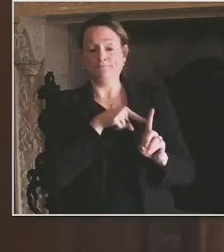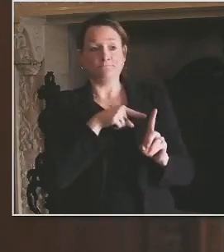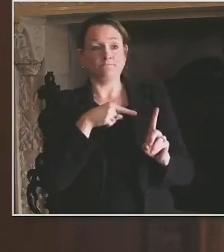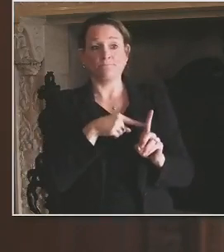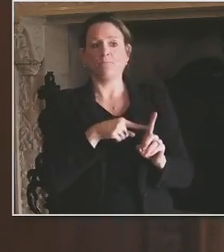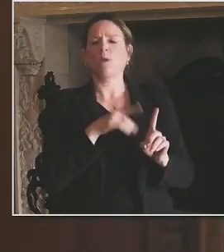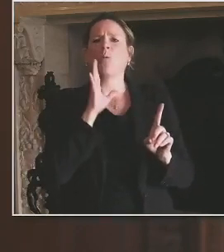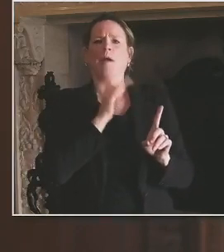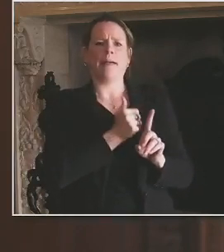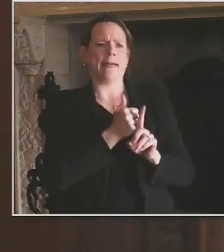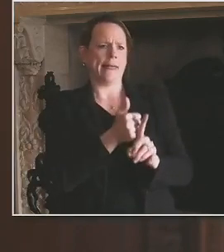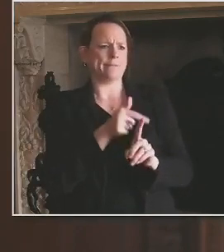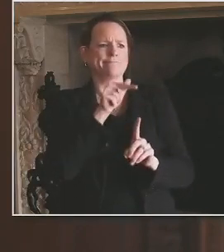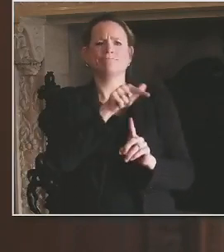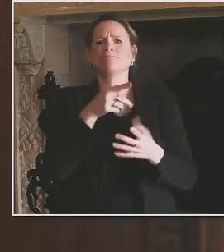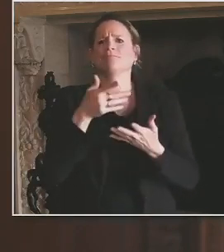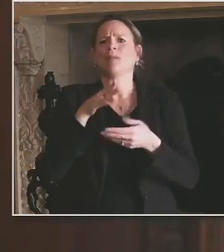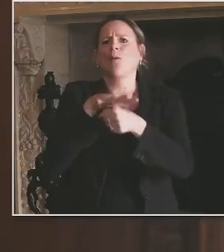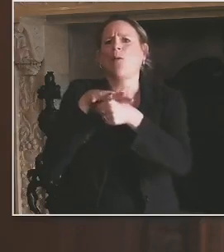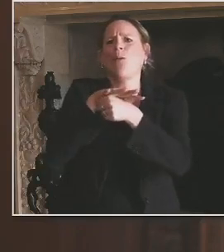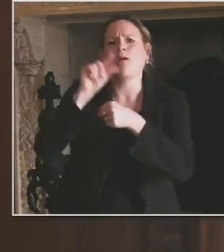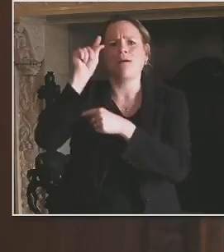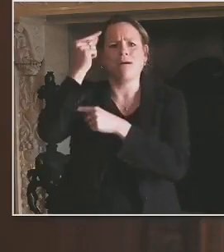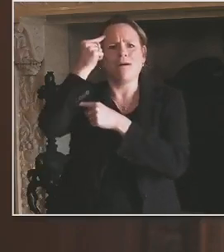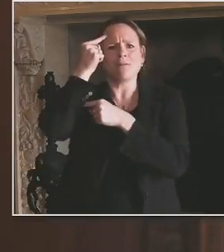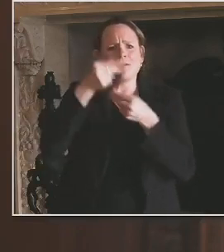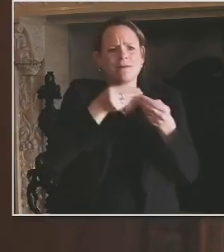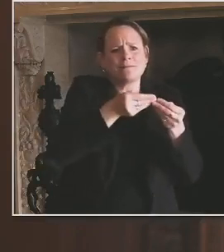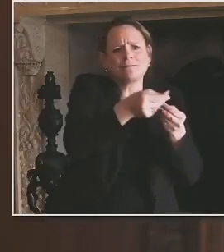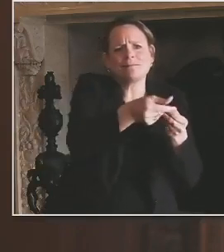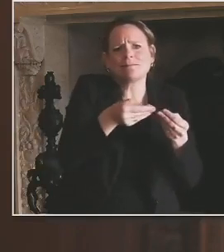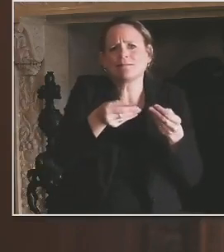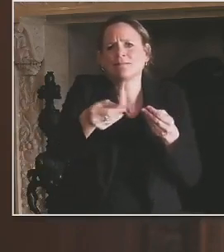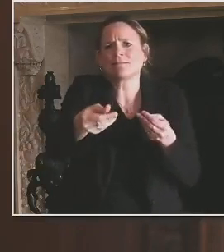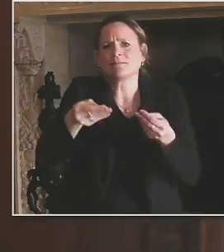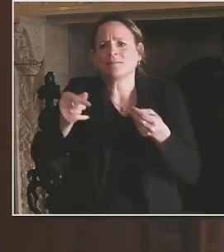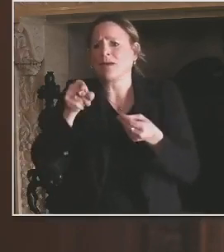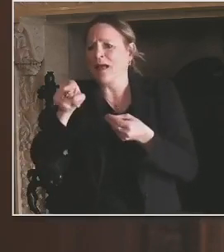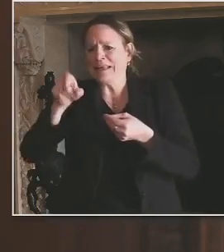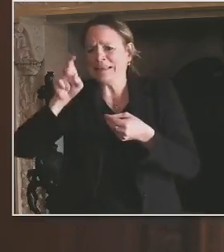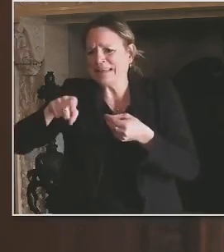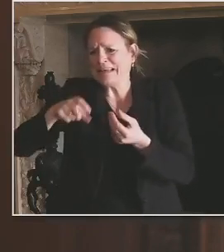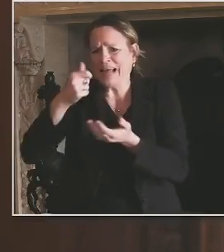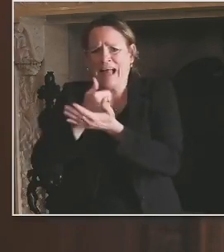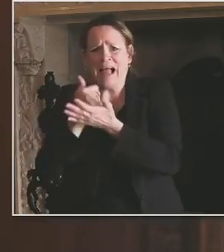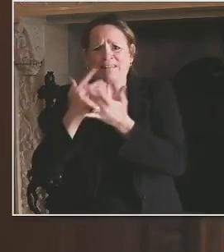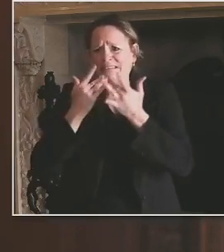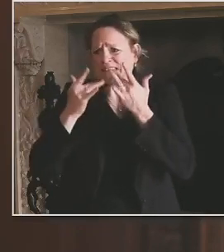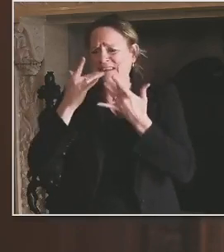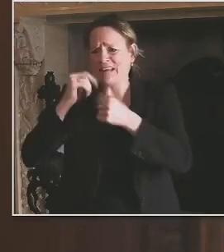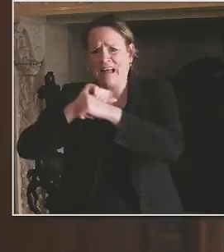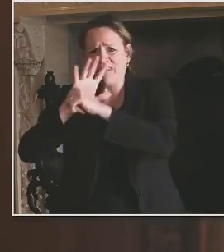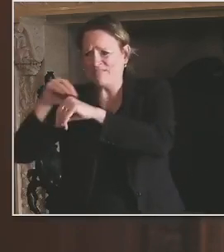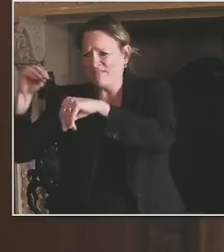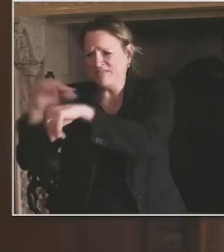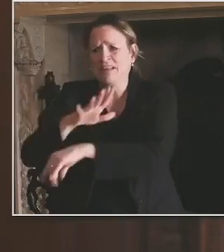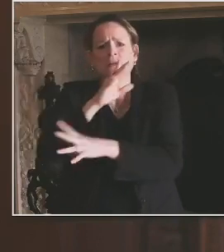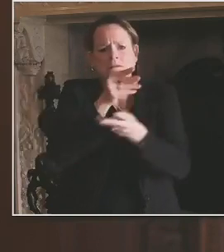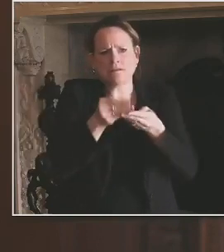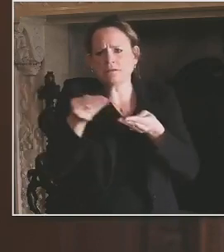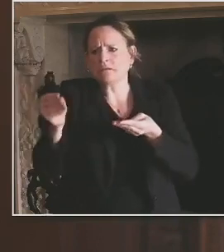address their COVID-19 recovery needs. The first round of expense reports are due tomorrow, and reimbursement payments